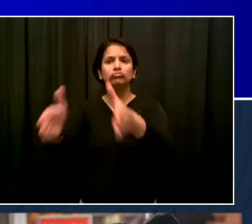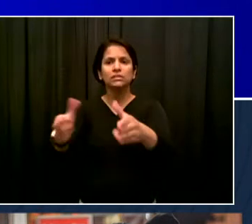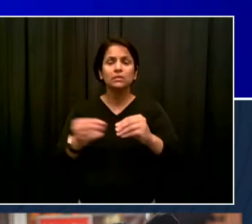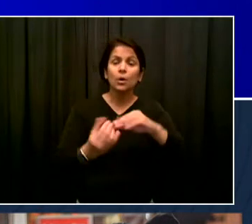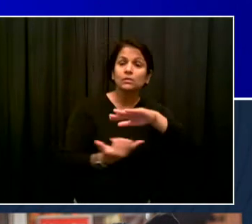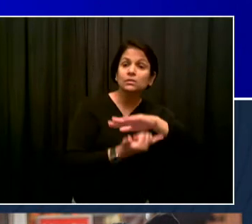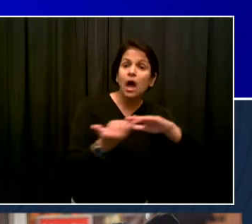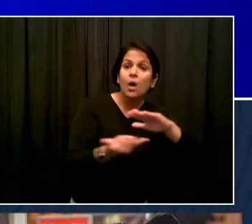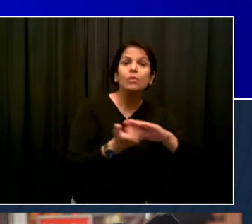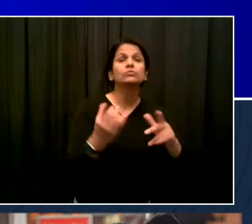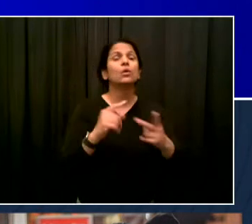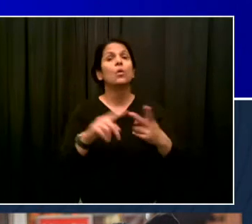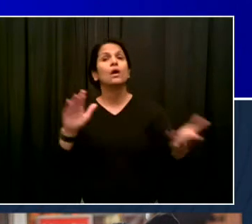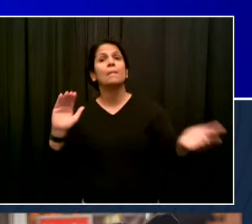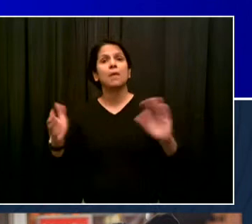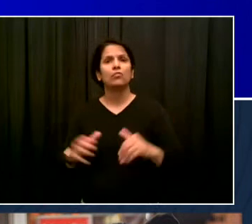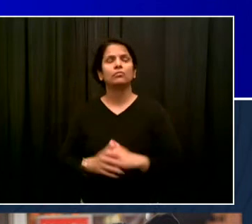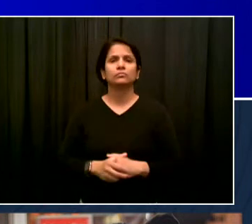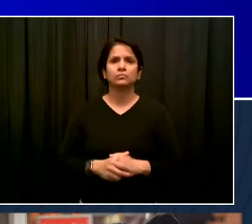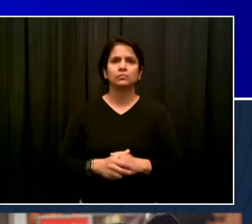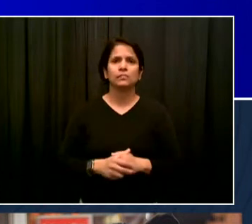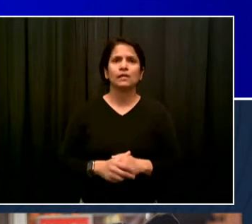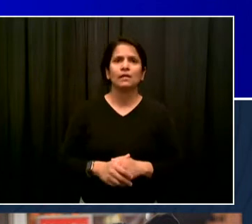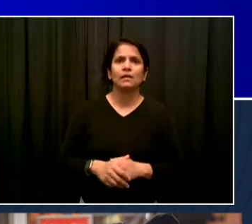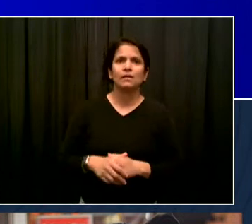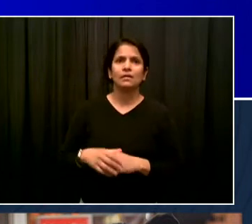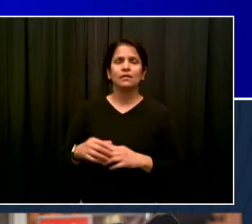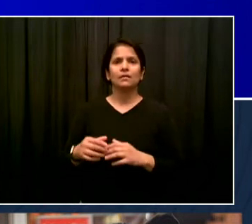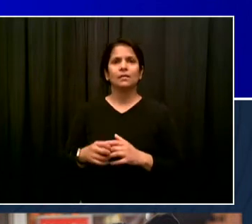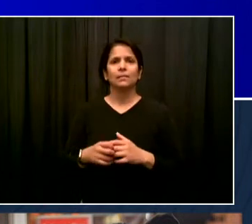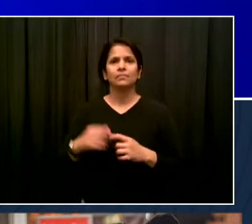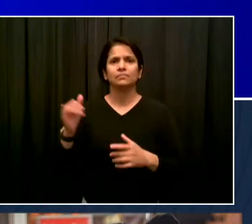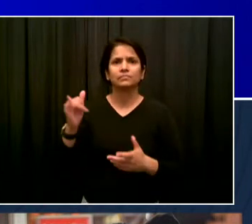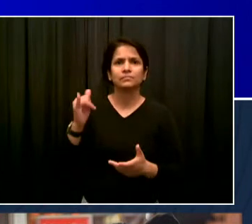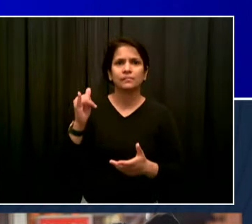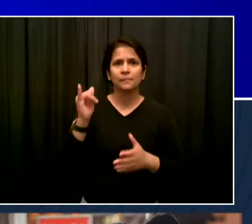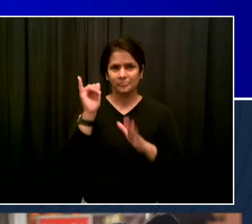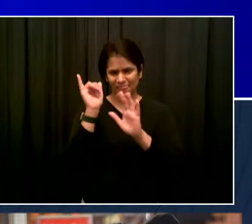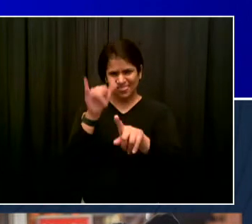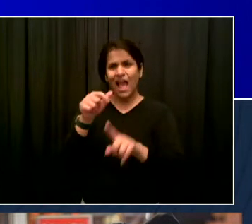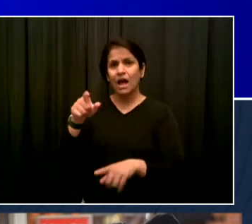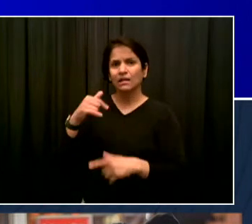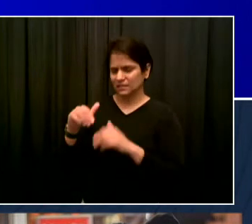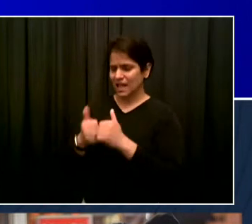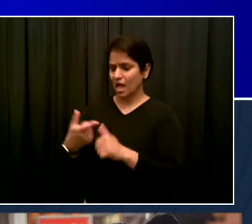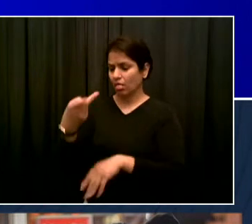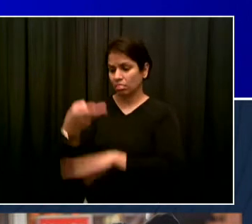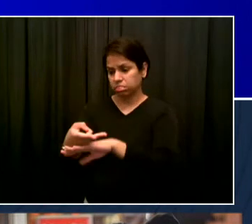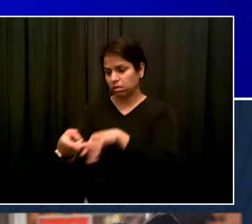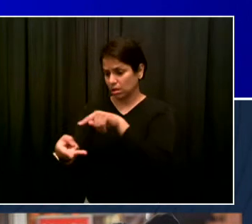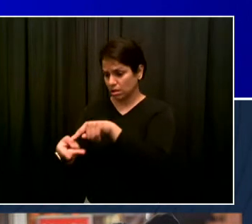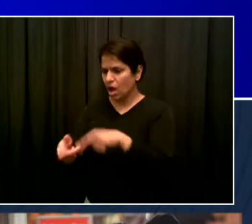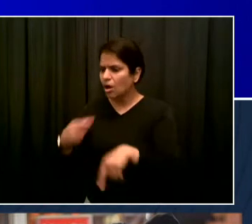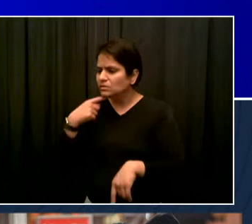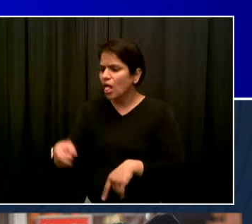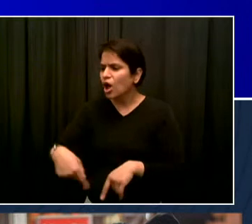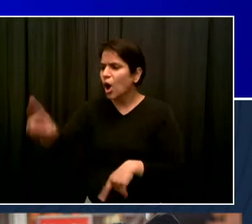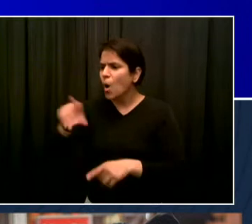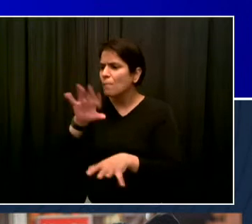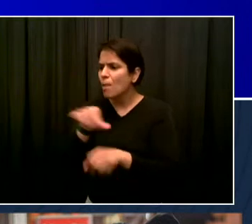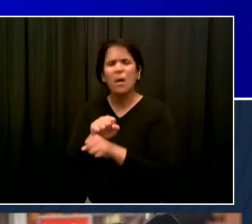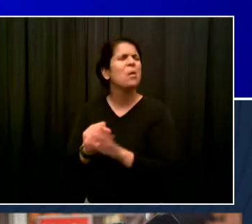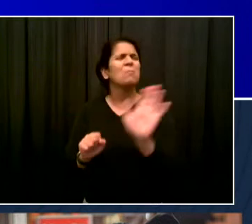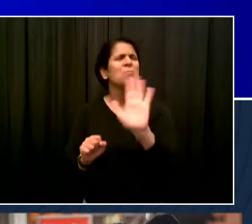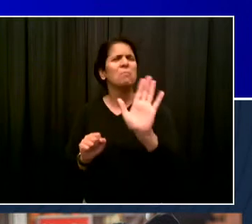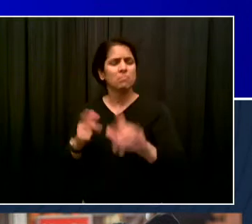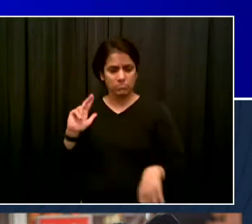mental illness. Folks dealing with that challenge need a place to go where they feel safe, where they feel supported, where they can work with others to